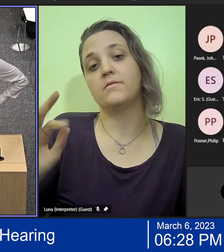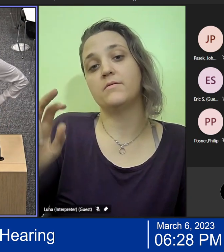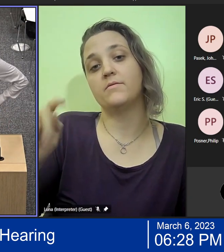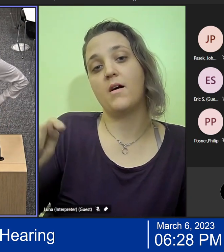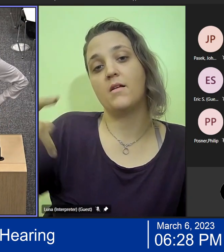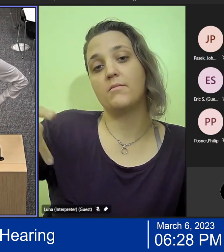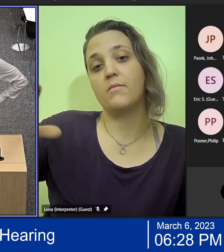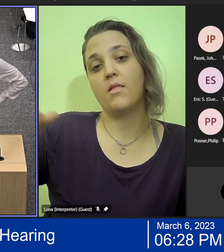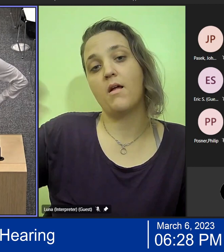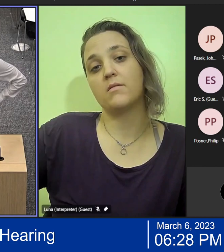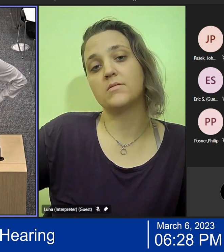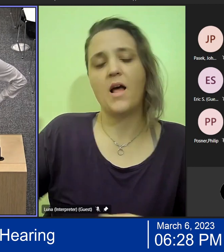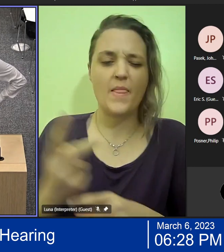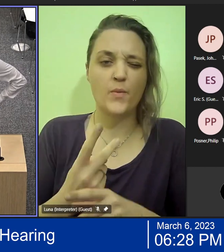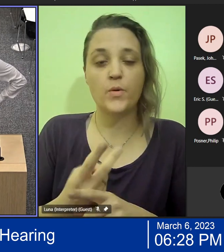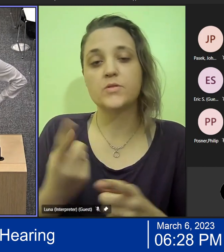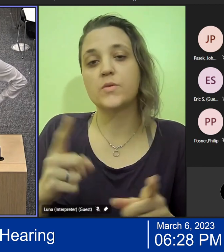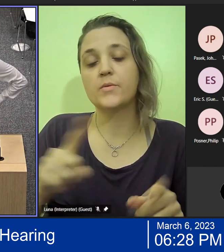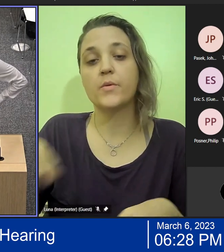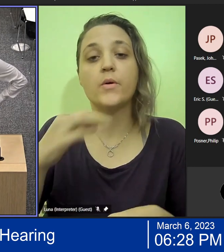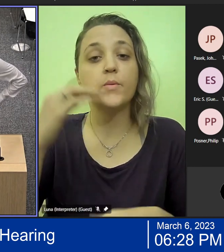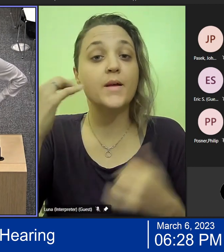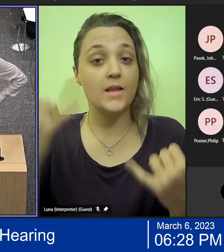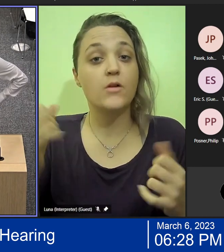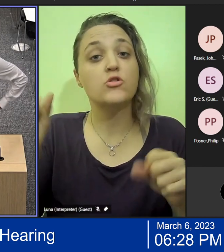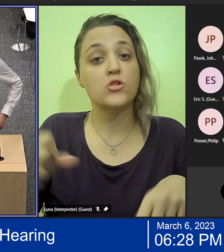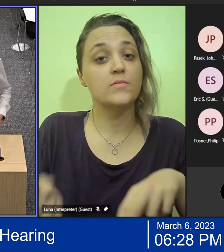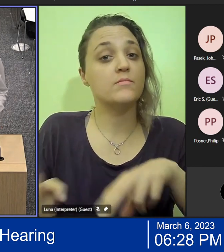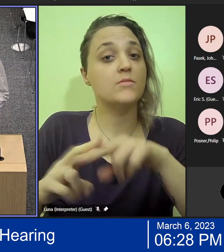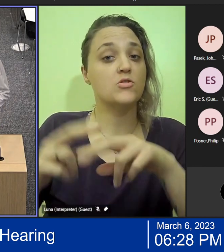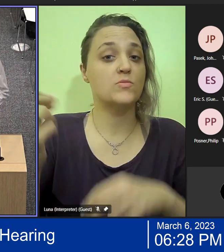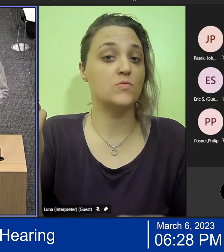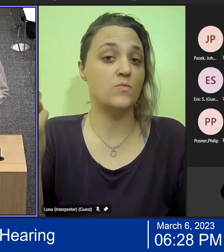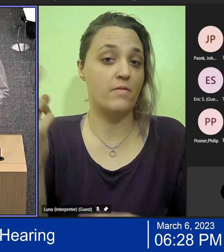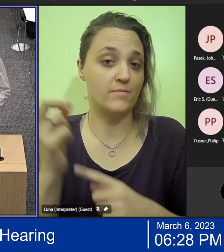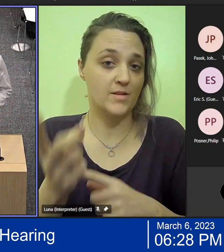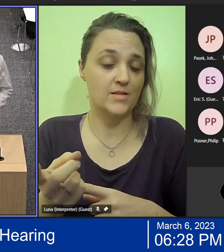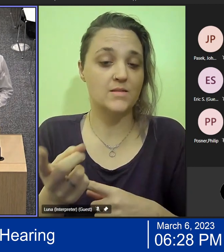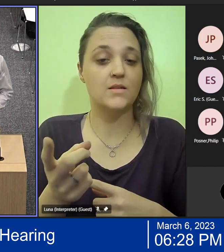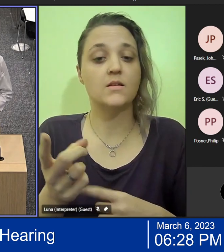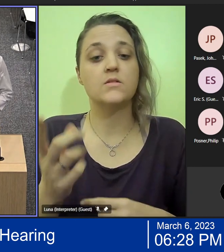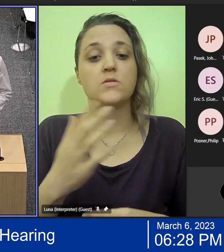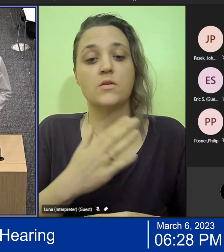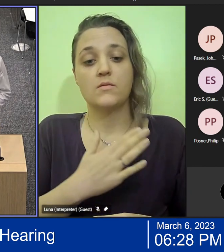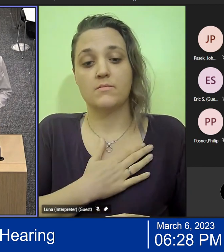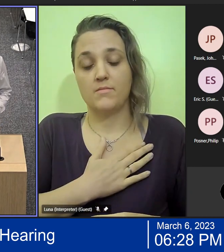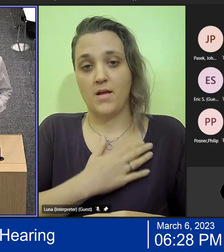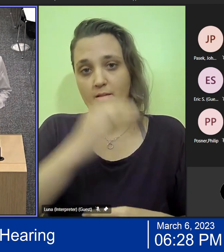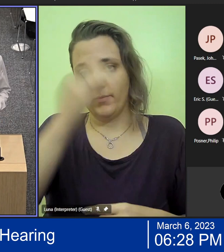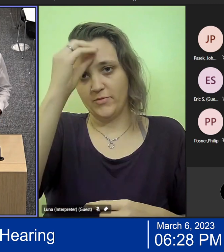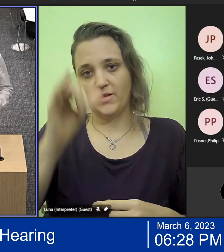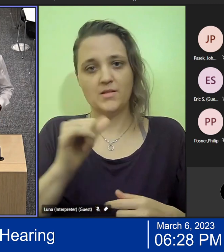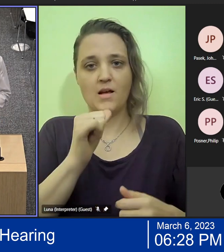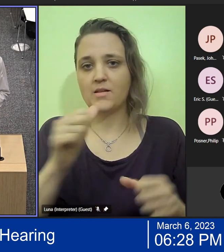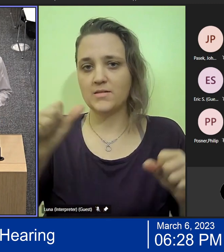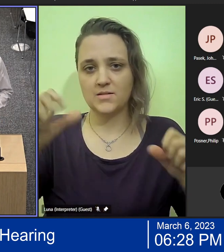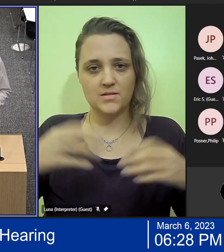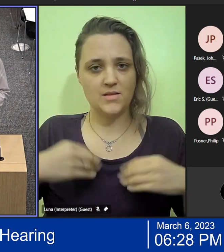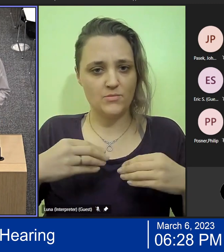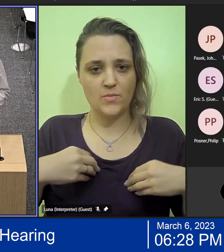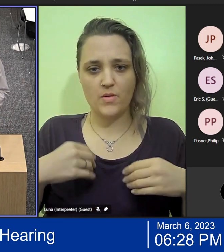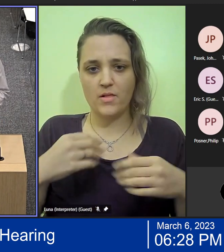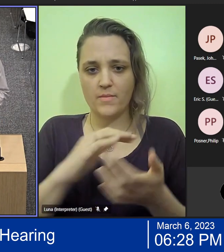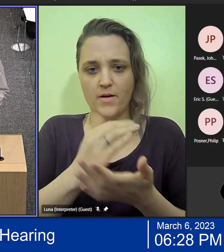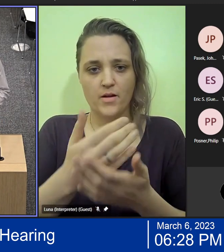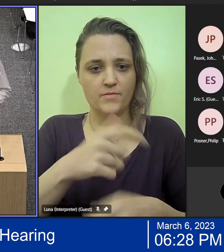at LEnfant Plaza at the worst when I'm going home. Now it could potentially be 12. And the way I see it, that's an